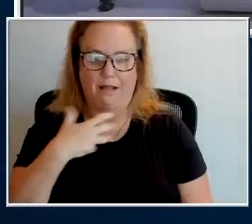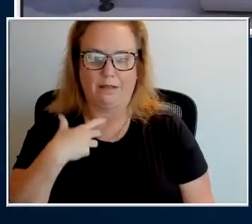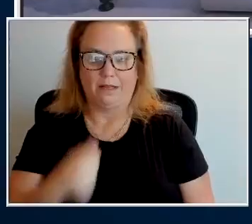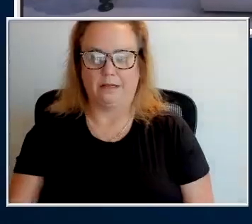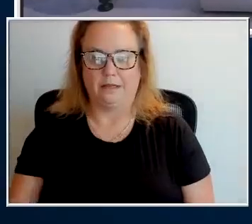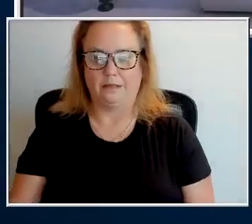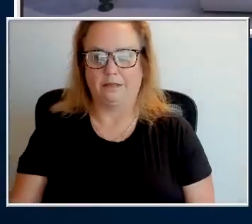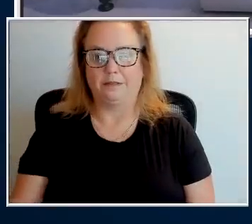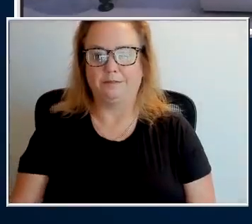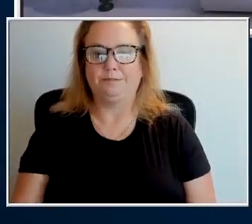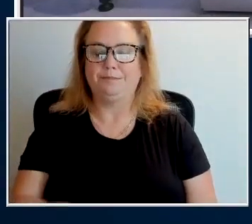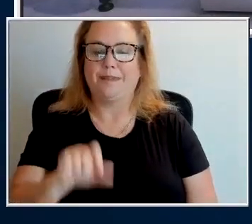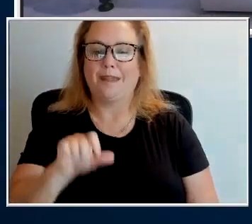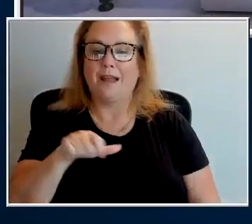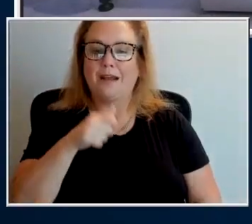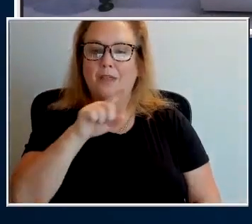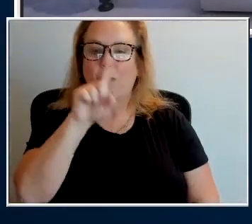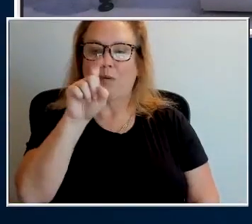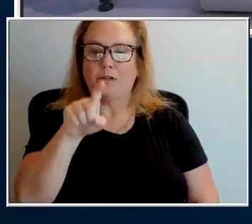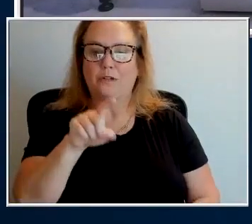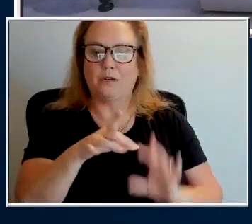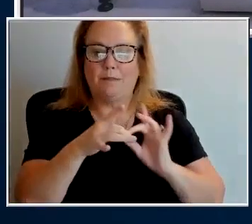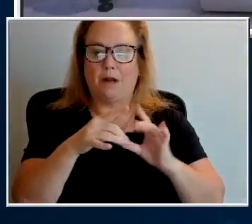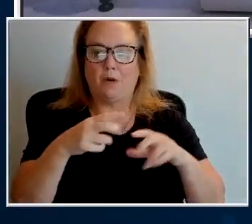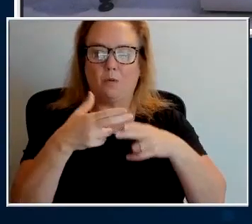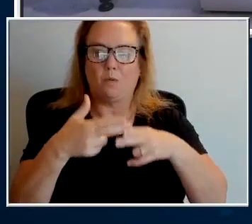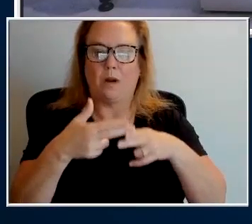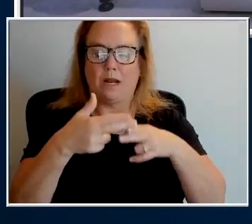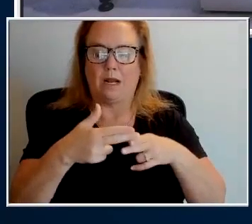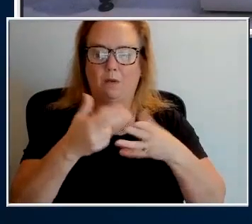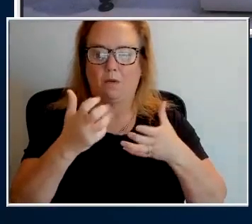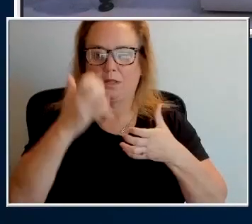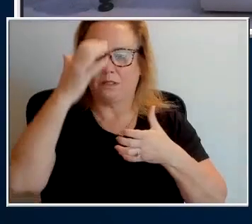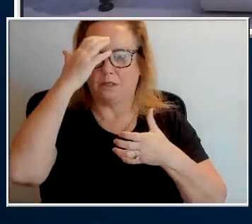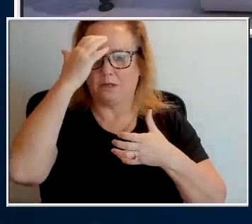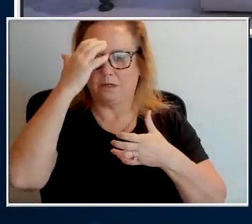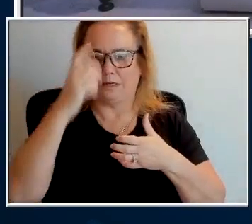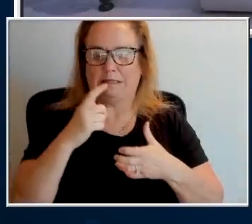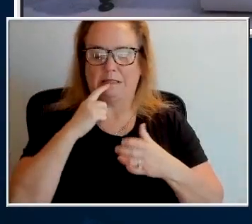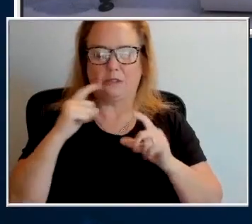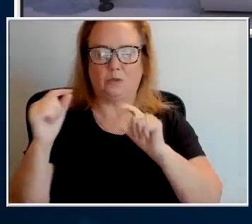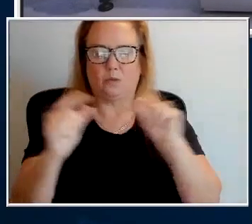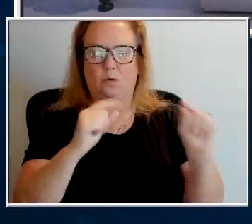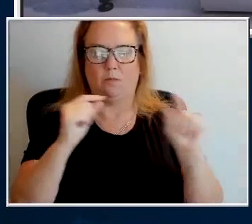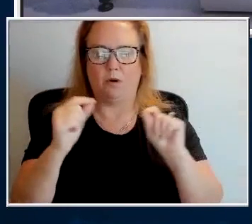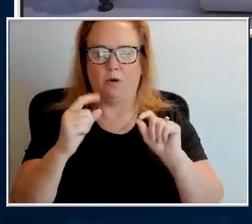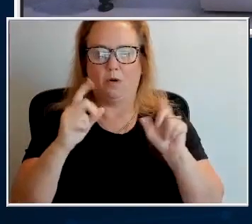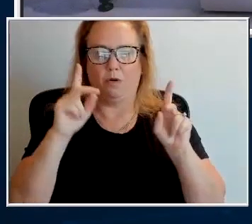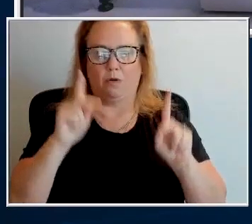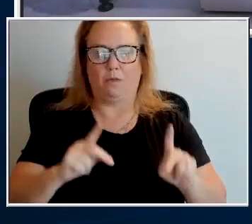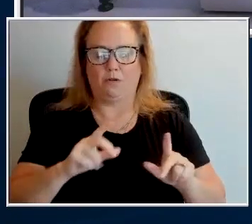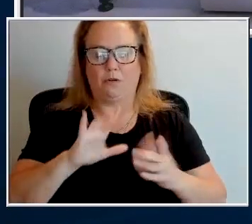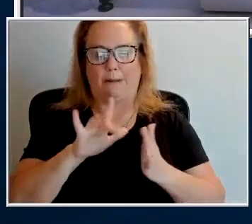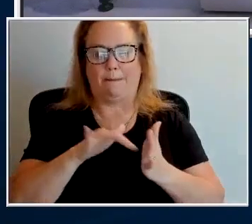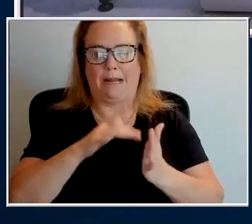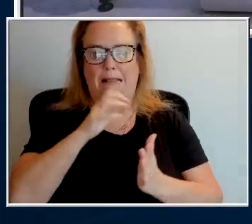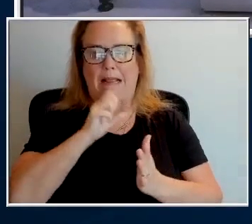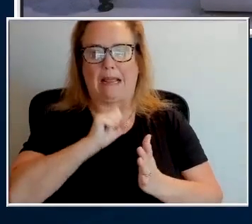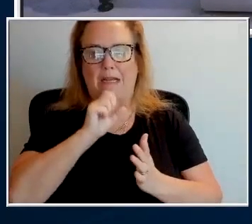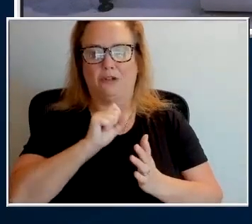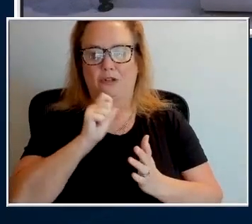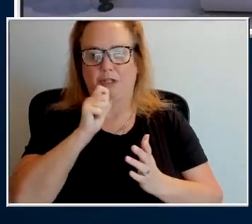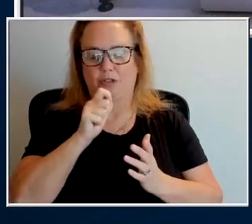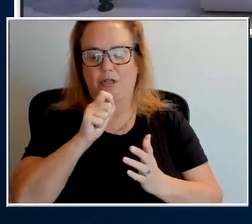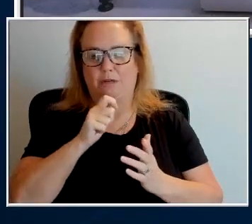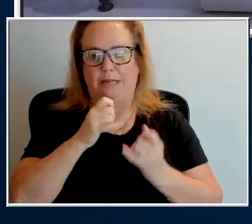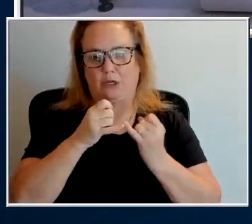has a question, and it's also about weight. He wants to know, he says there's a rumor that once a person reaches middle age, they shouldn't be too